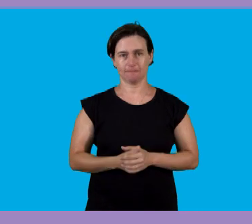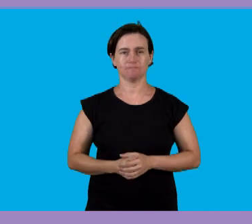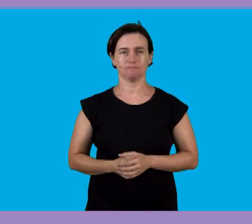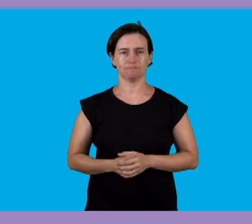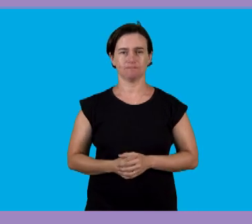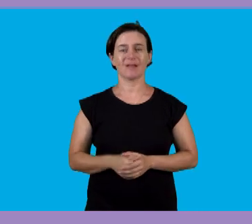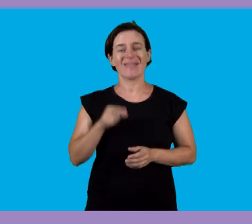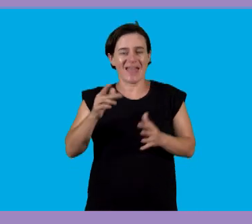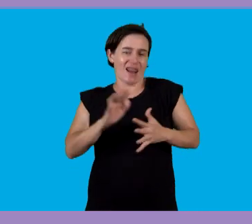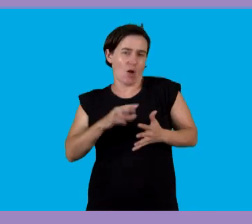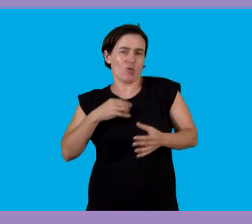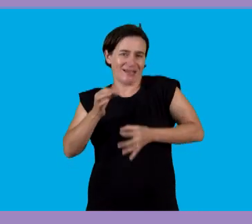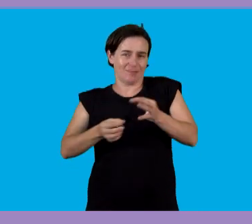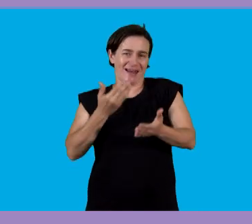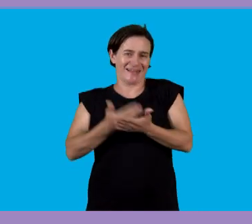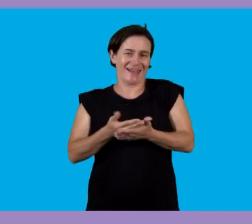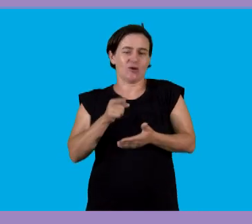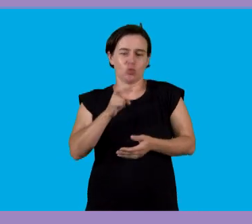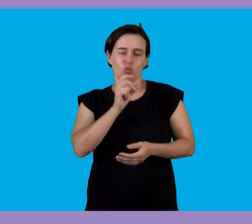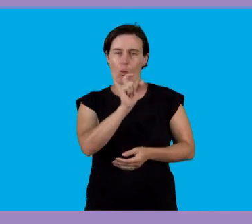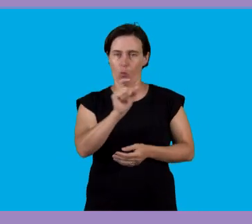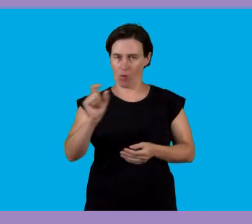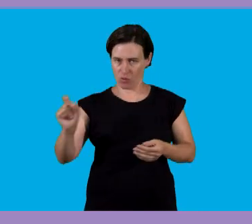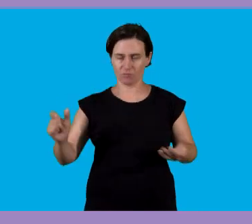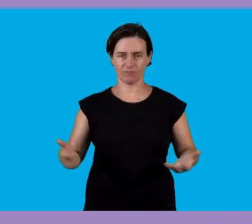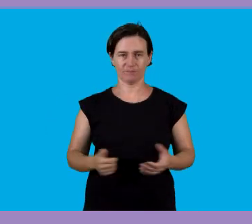that product. And this is us describing that rule